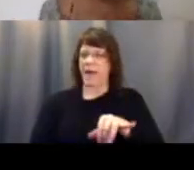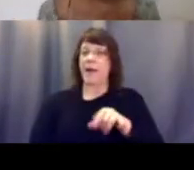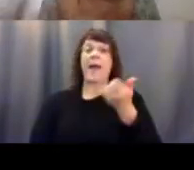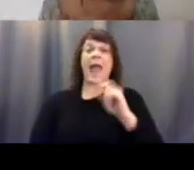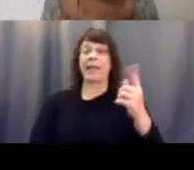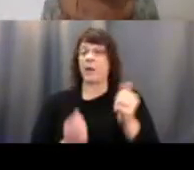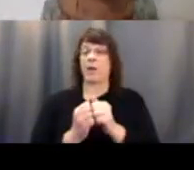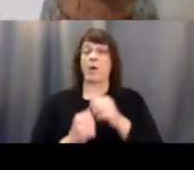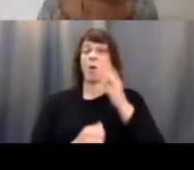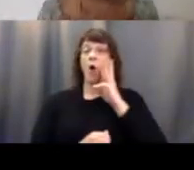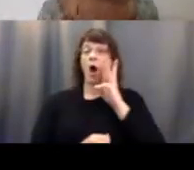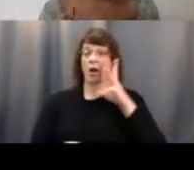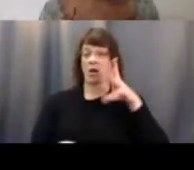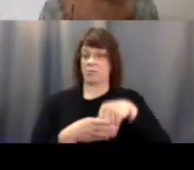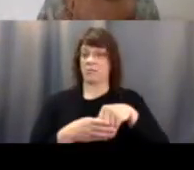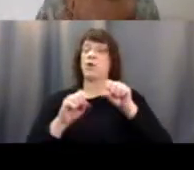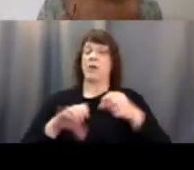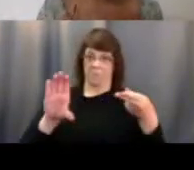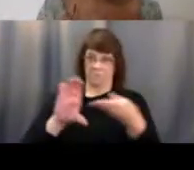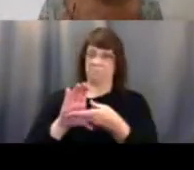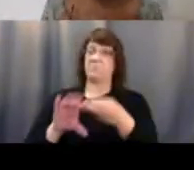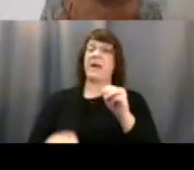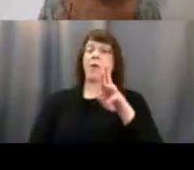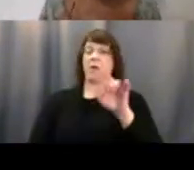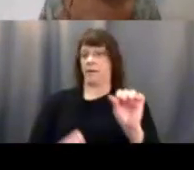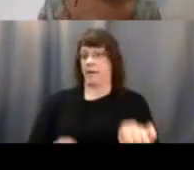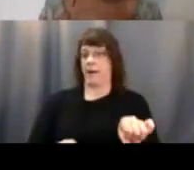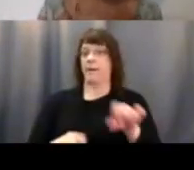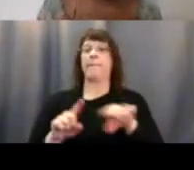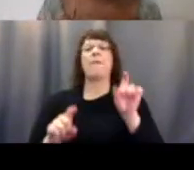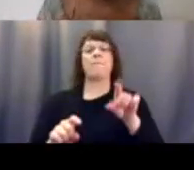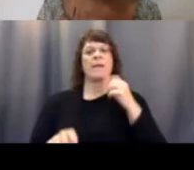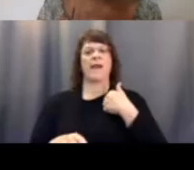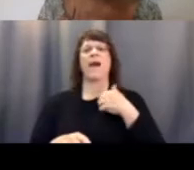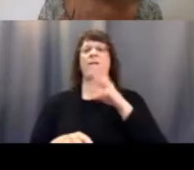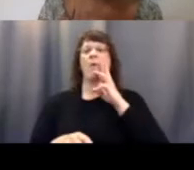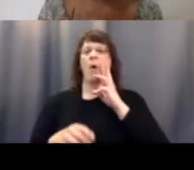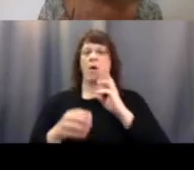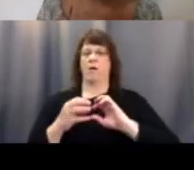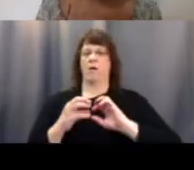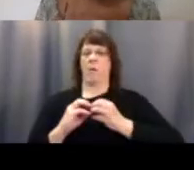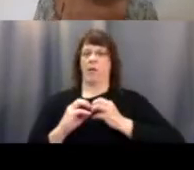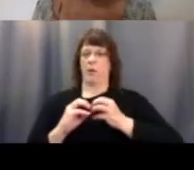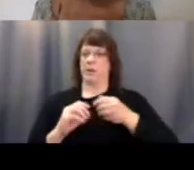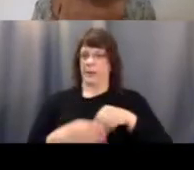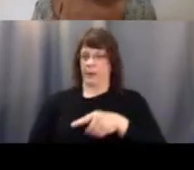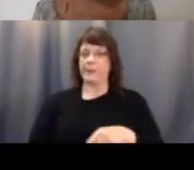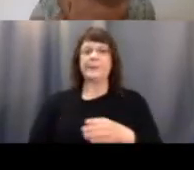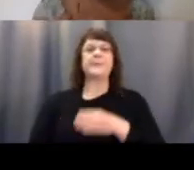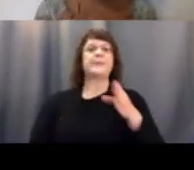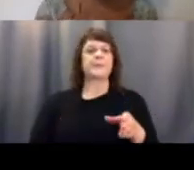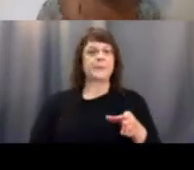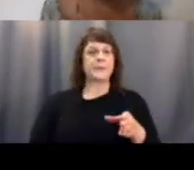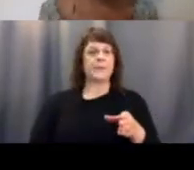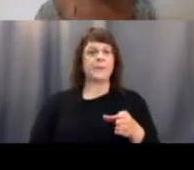can put into an MRI machine and make an image of it. As long as there's water molecules present. And this is a